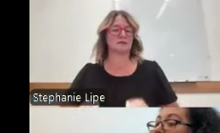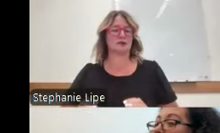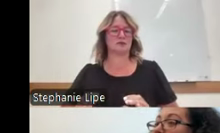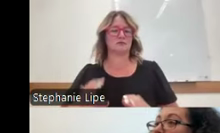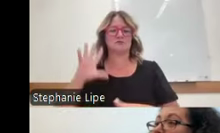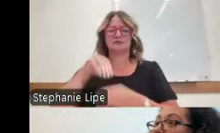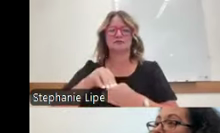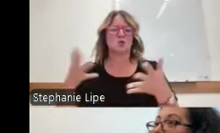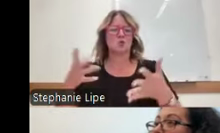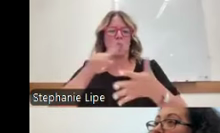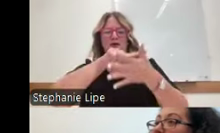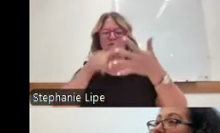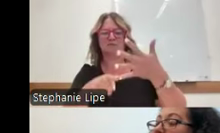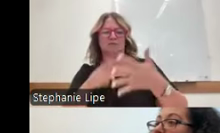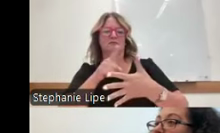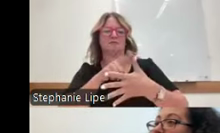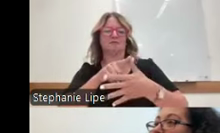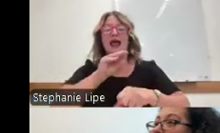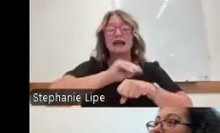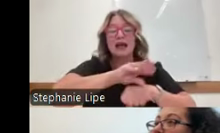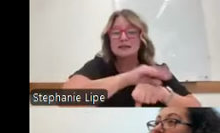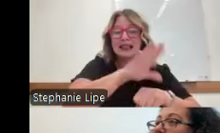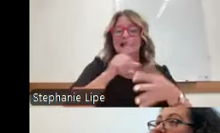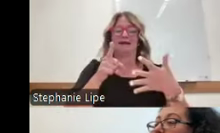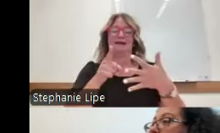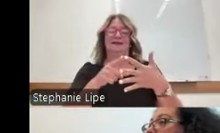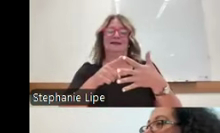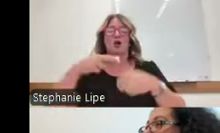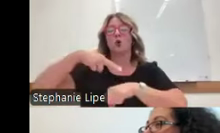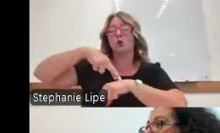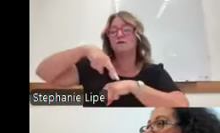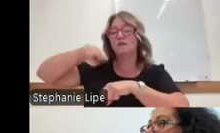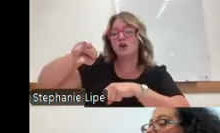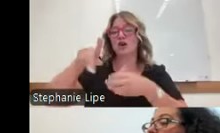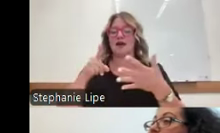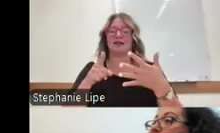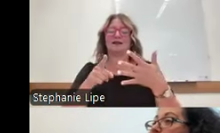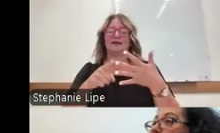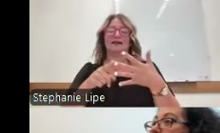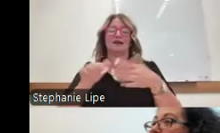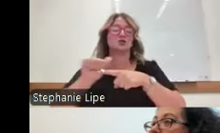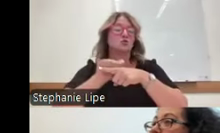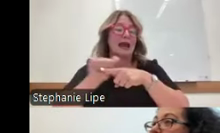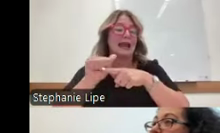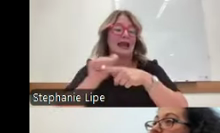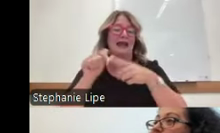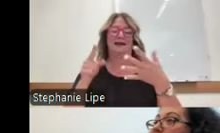are provided to our consumers, and we have things like counseling,